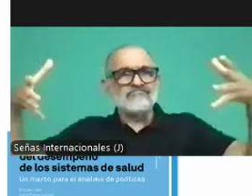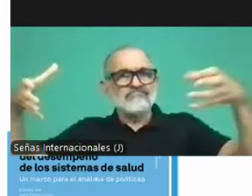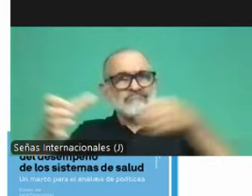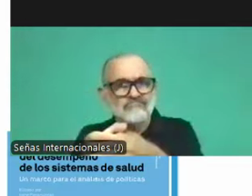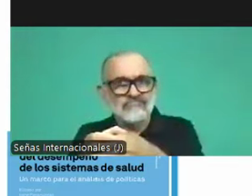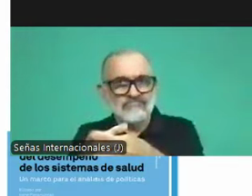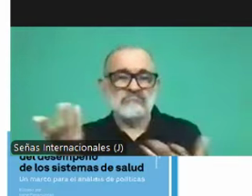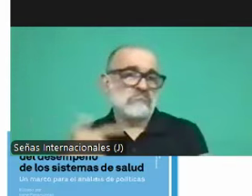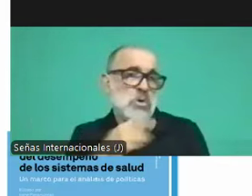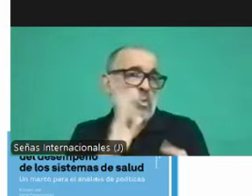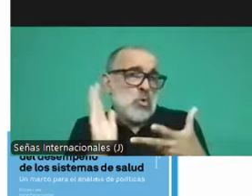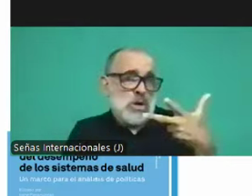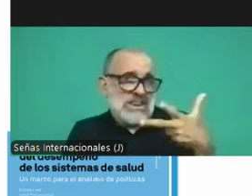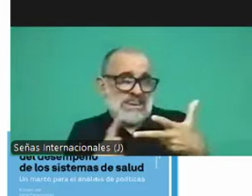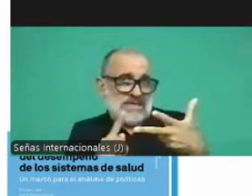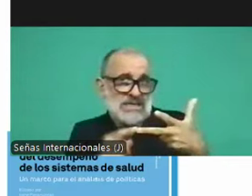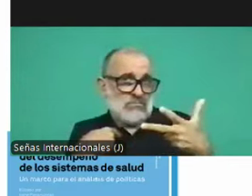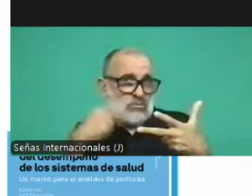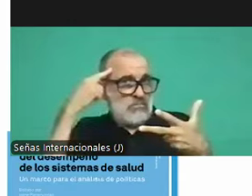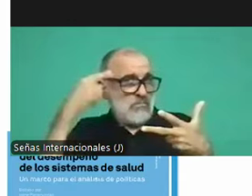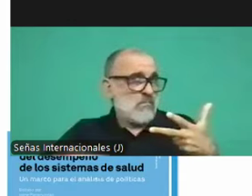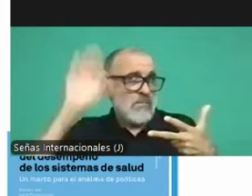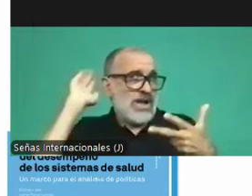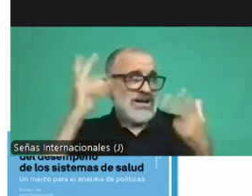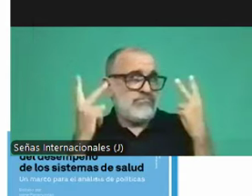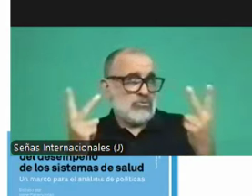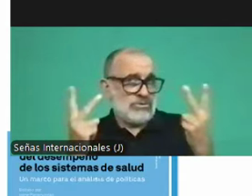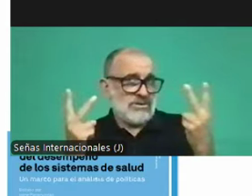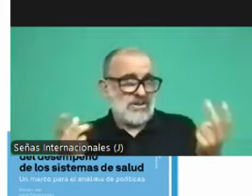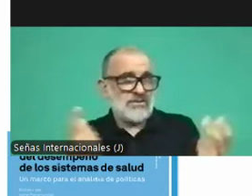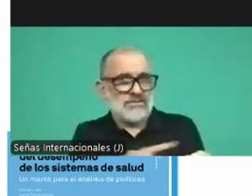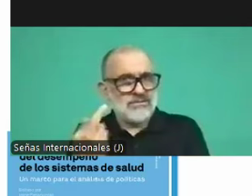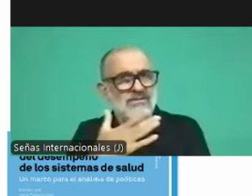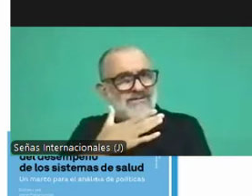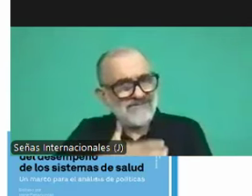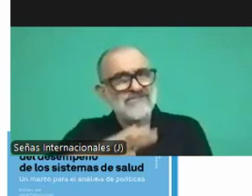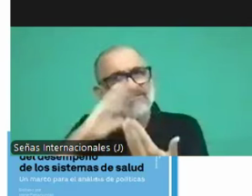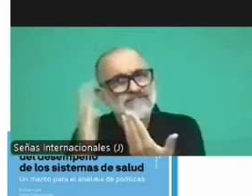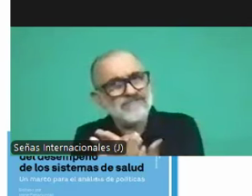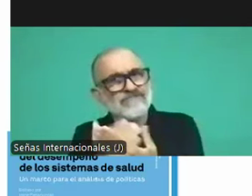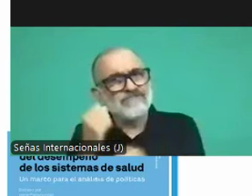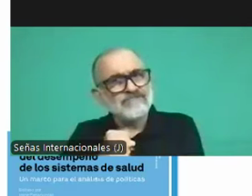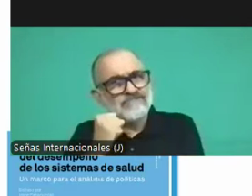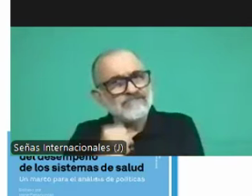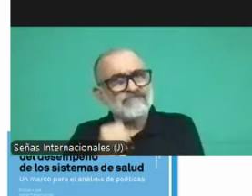que important, en we need todos los to, casos in all complementar el cases, to análisis de complement protección financiera the financial con la